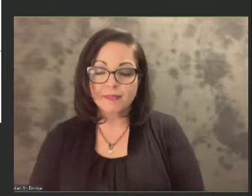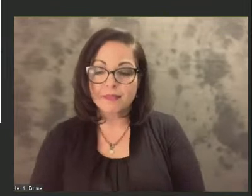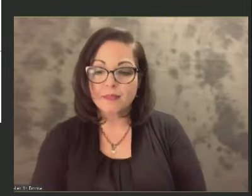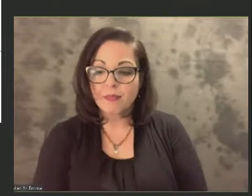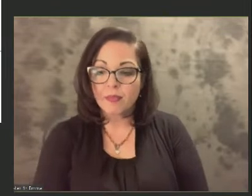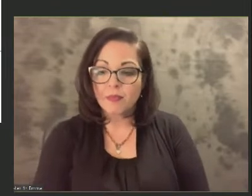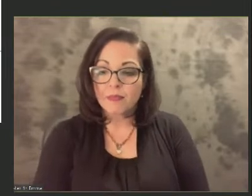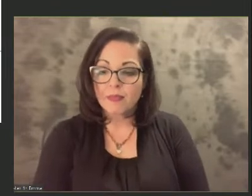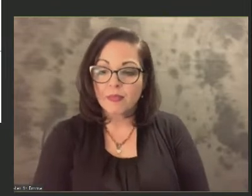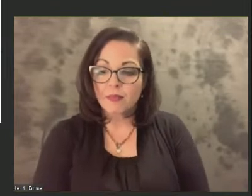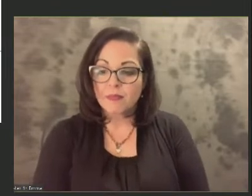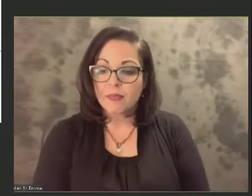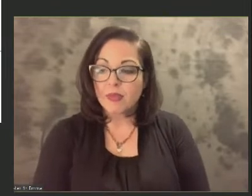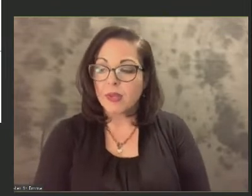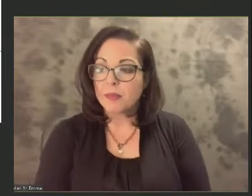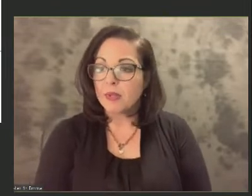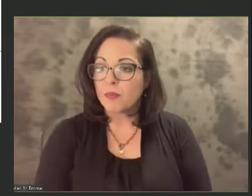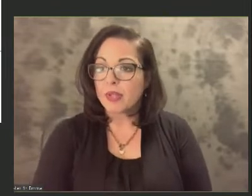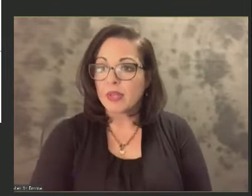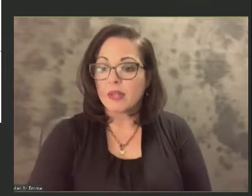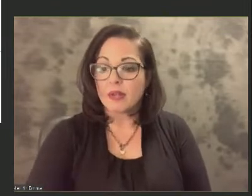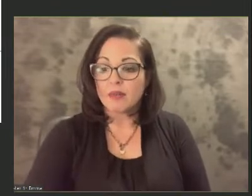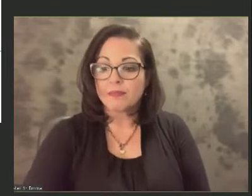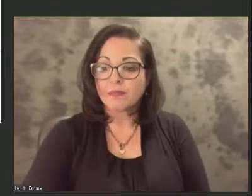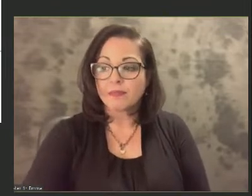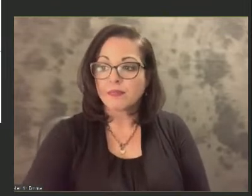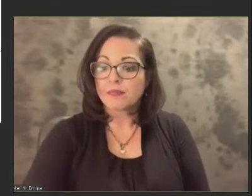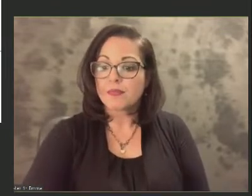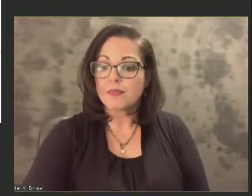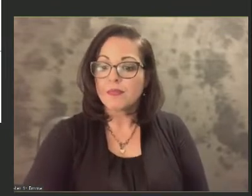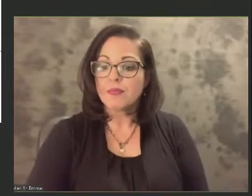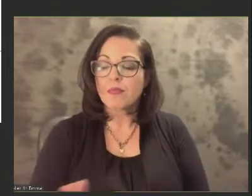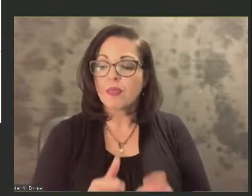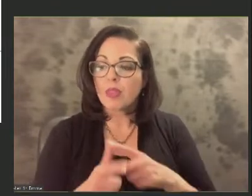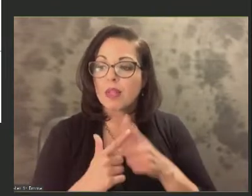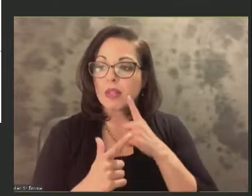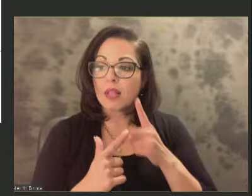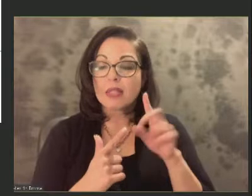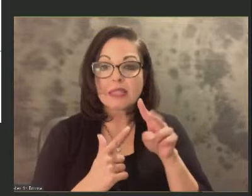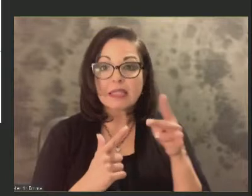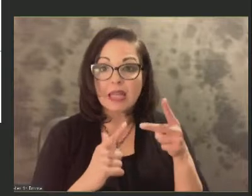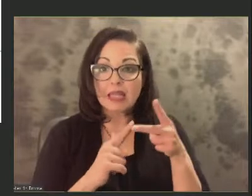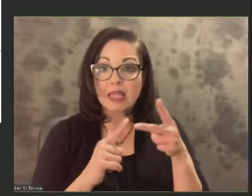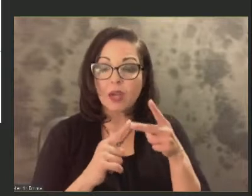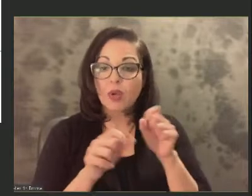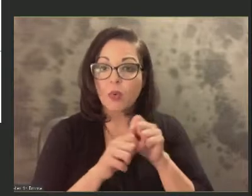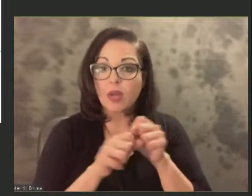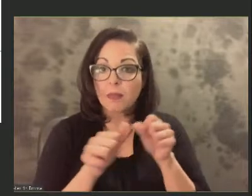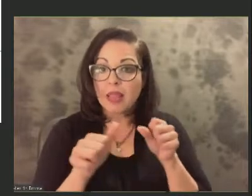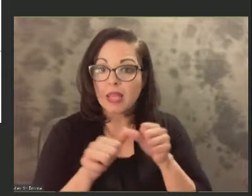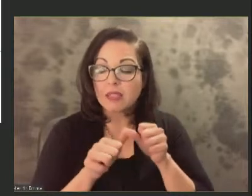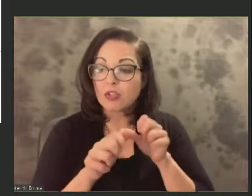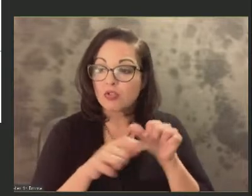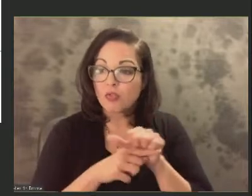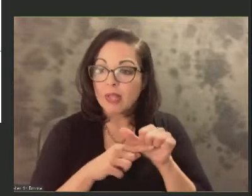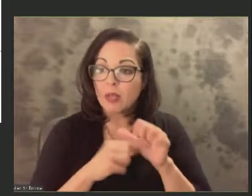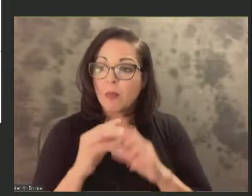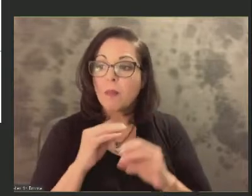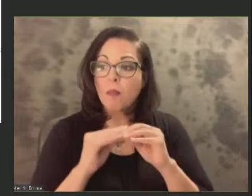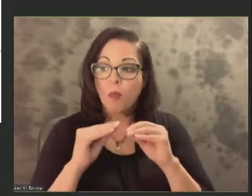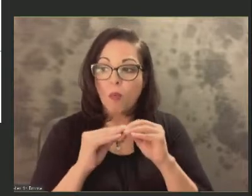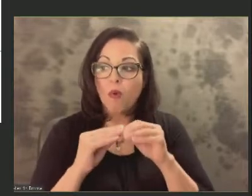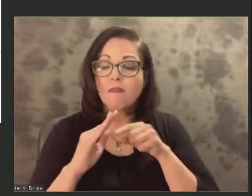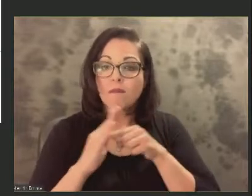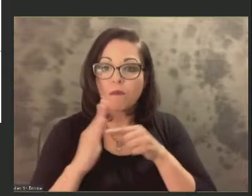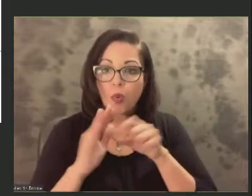The next is also talking about making post-secondary and workplace training more affordable, that the government should